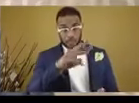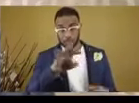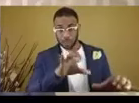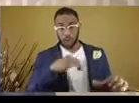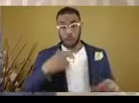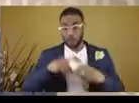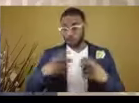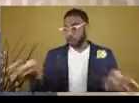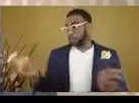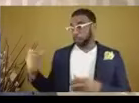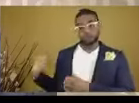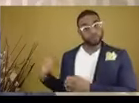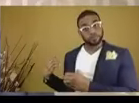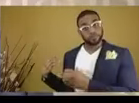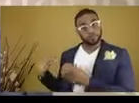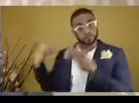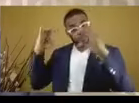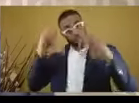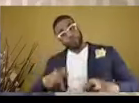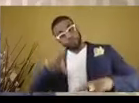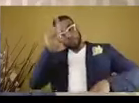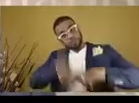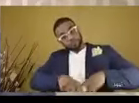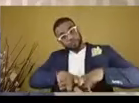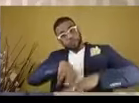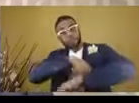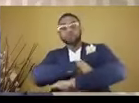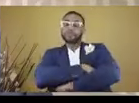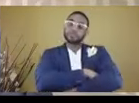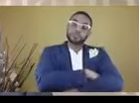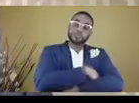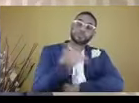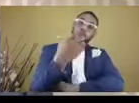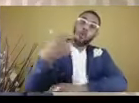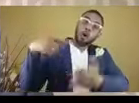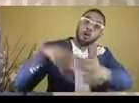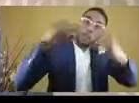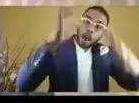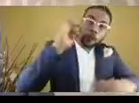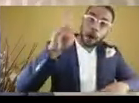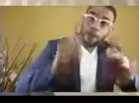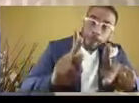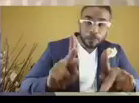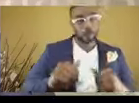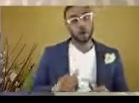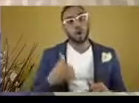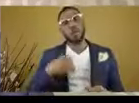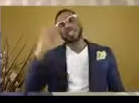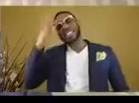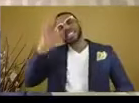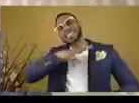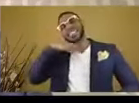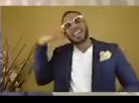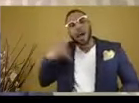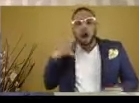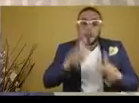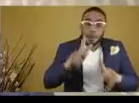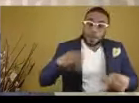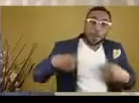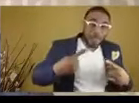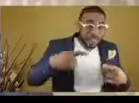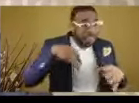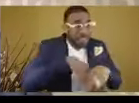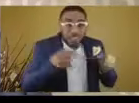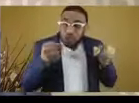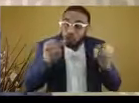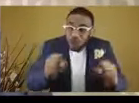and we're bringing it to the table. And we're saying that we want affordable housing for our people. We are sick and tired of our people being out in the